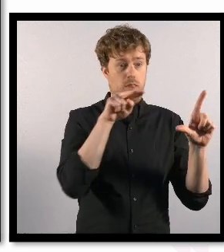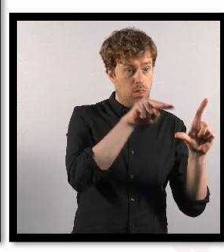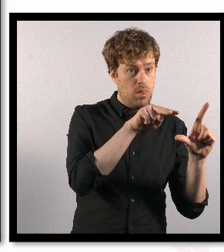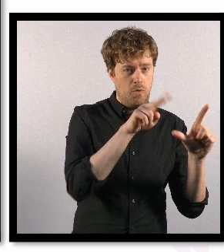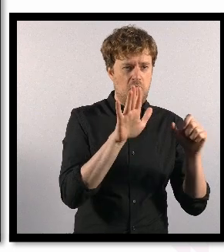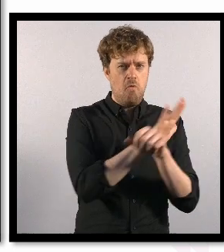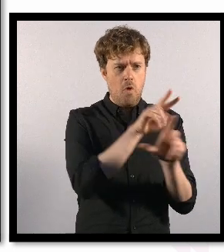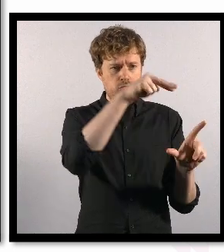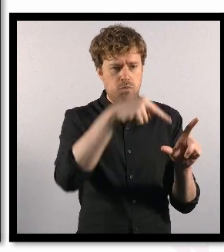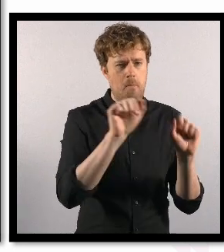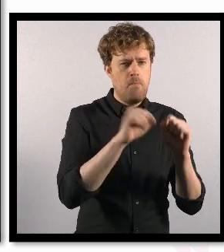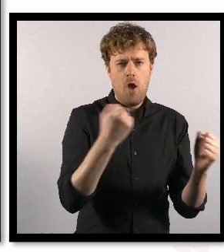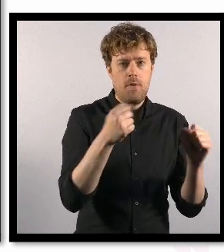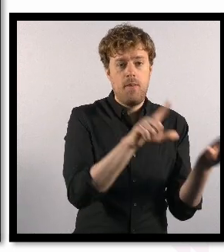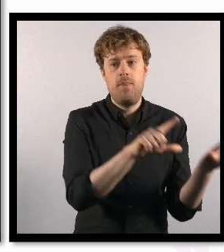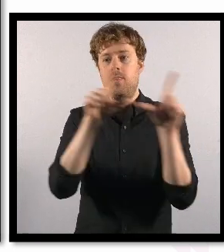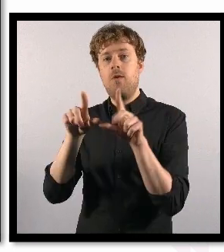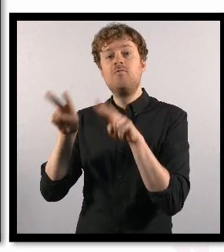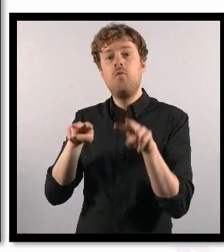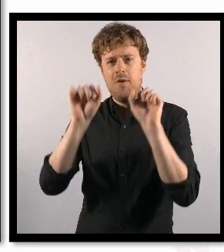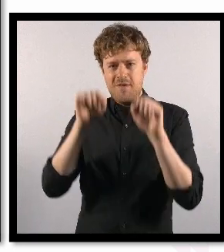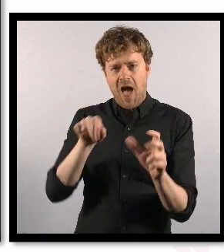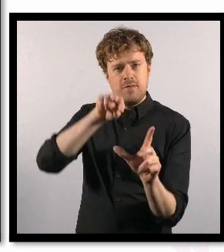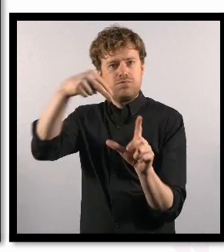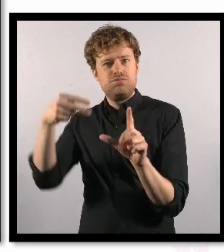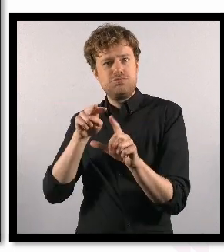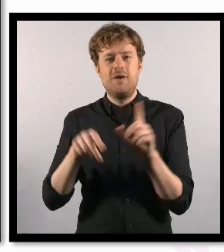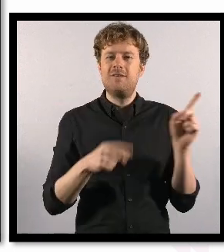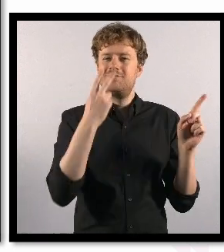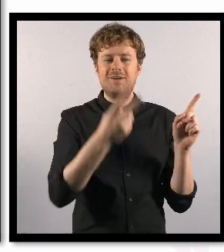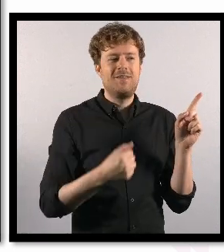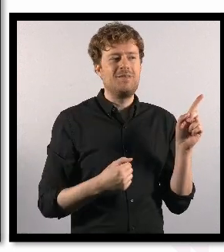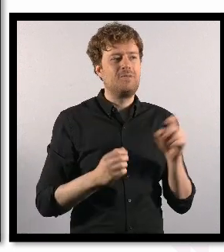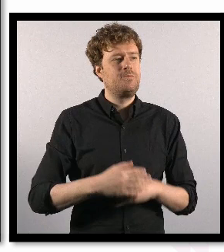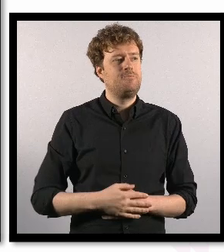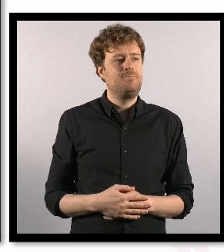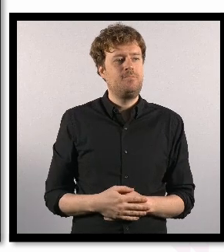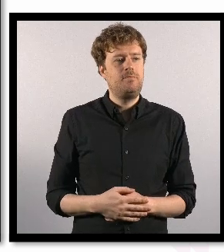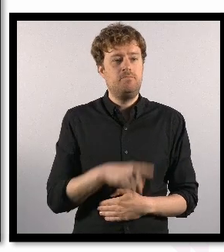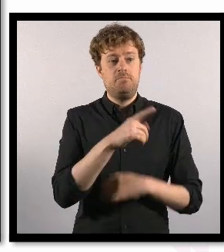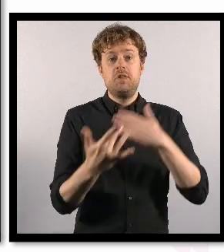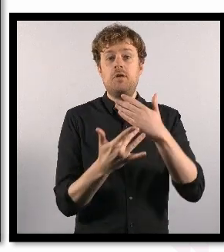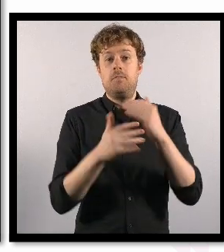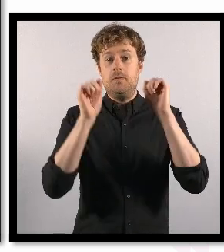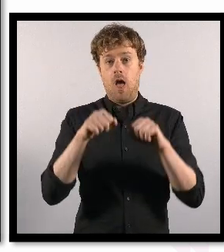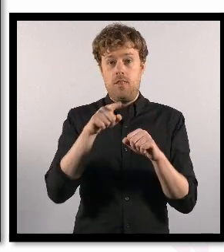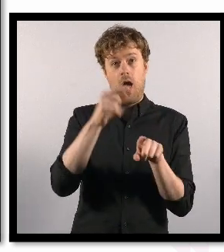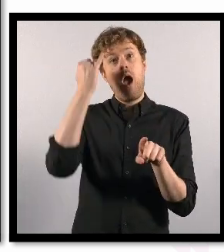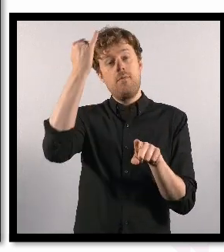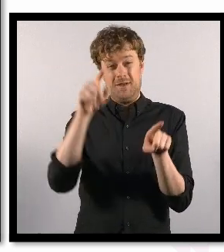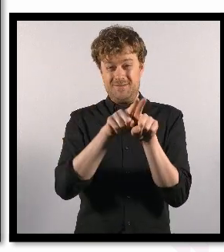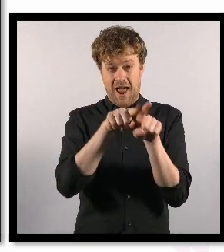from an amino acid sequence. And here's the thing, if you think about it, you don't really care if a pixel in an